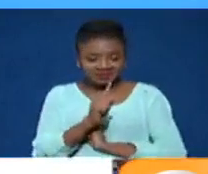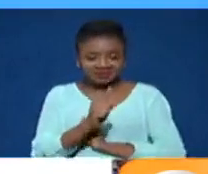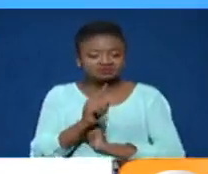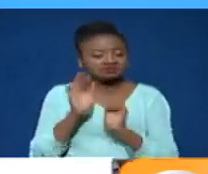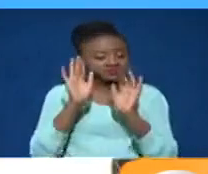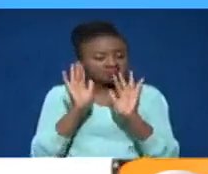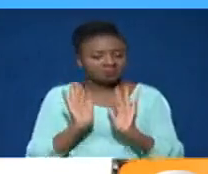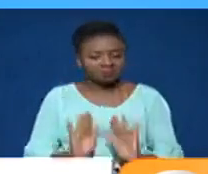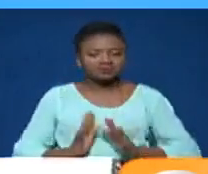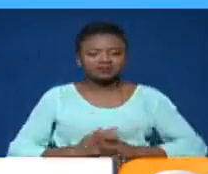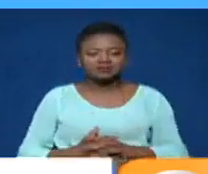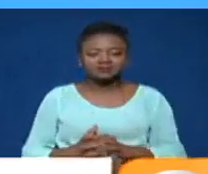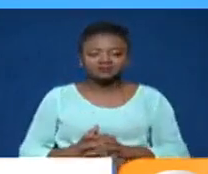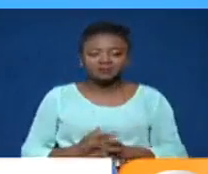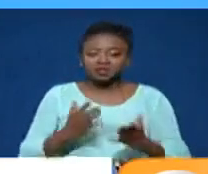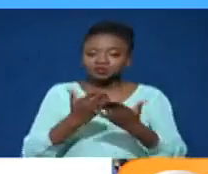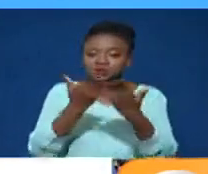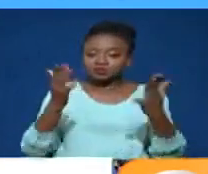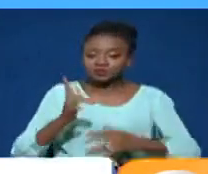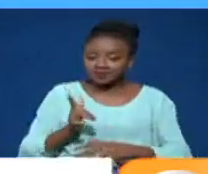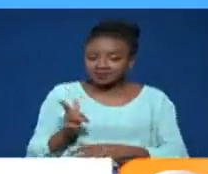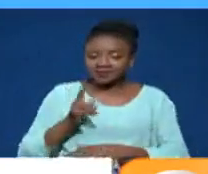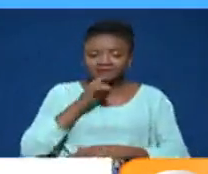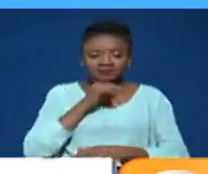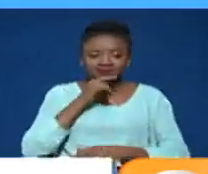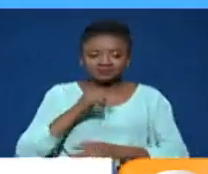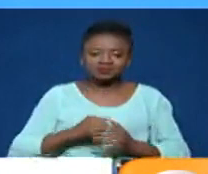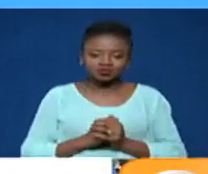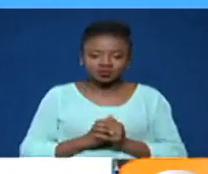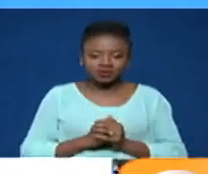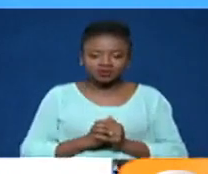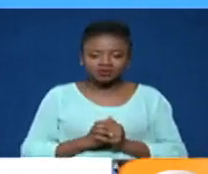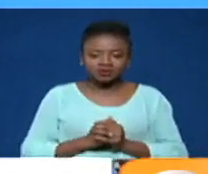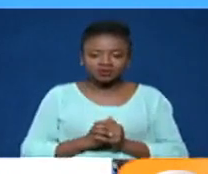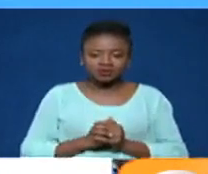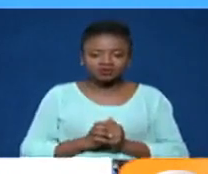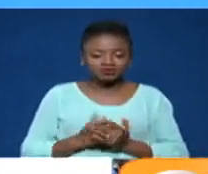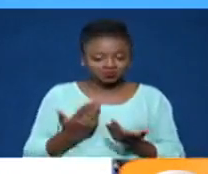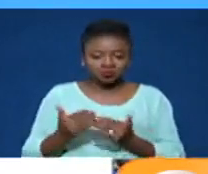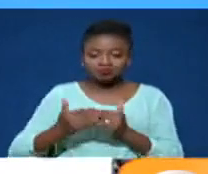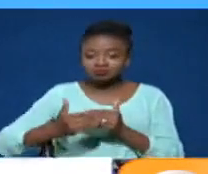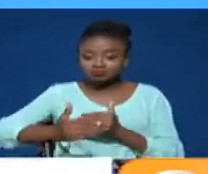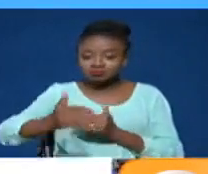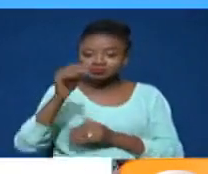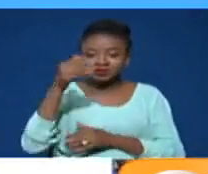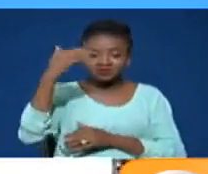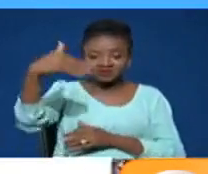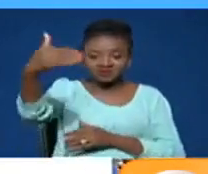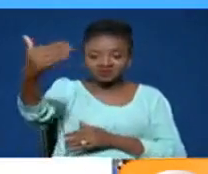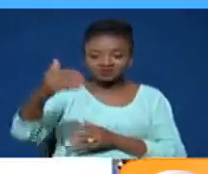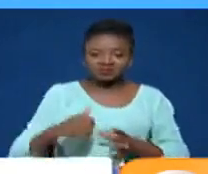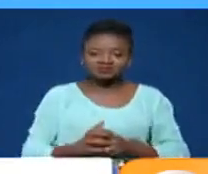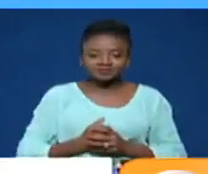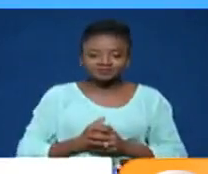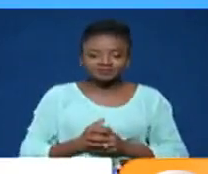manufacturing. Ladies and gentlemen, as we step into the future, we,